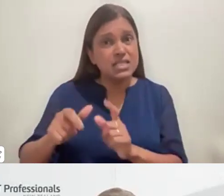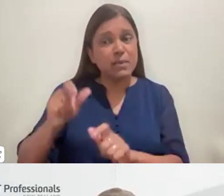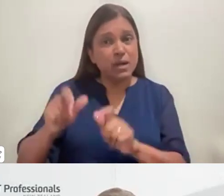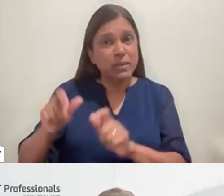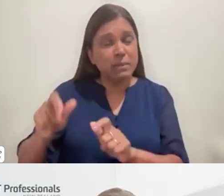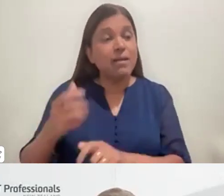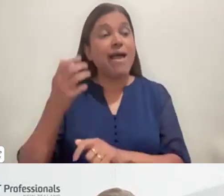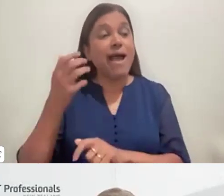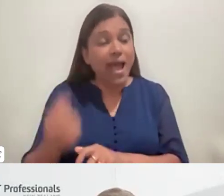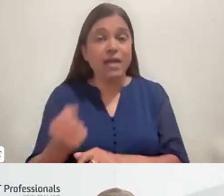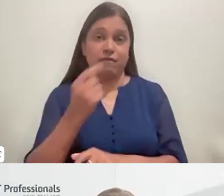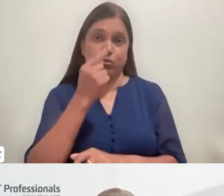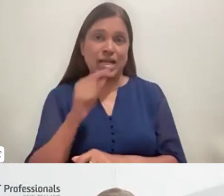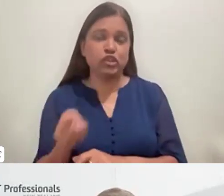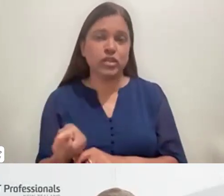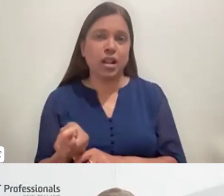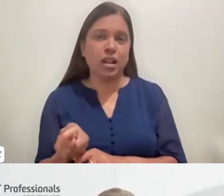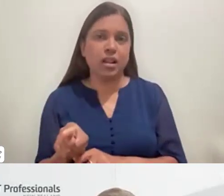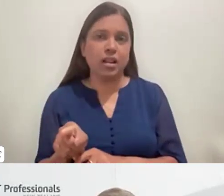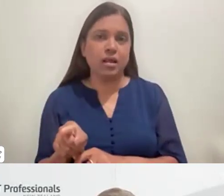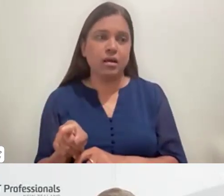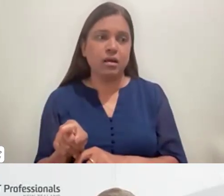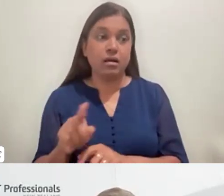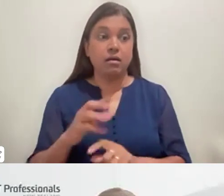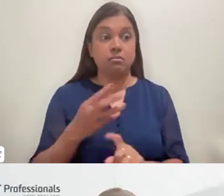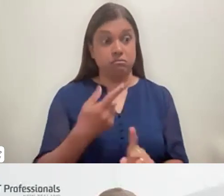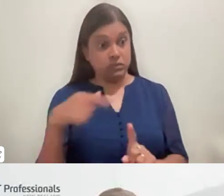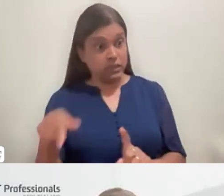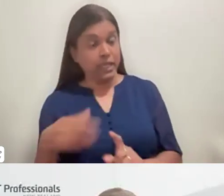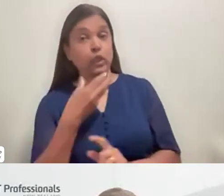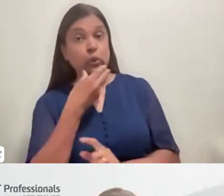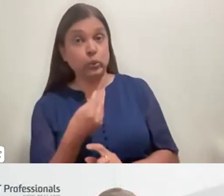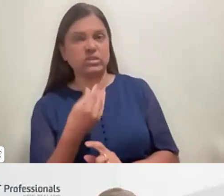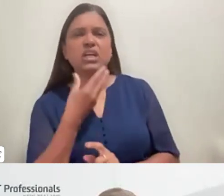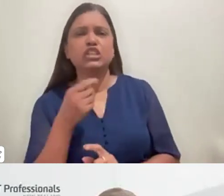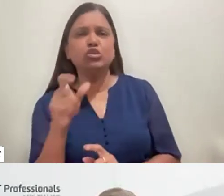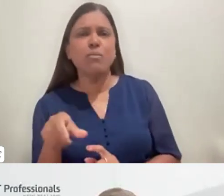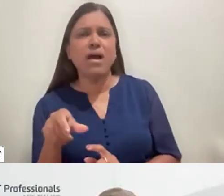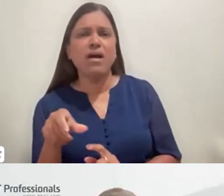as consumers of products and services, and